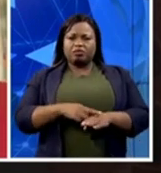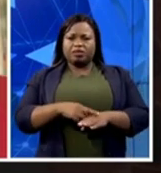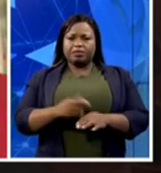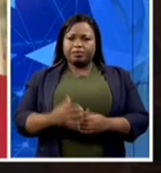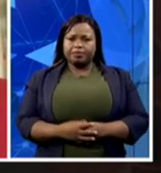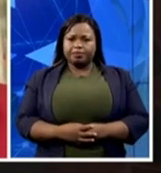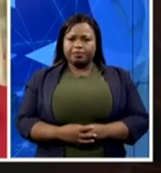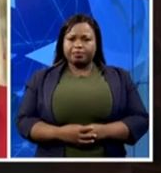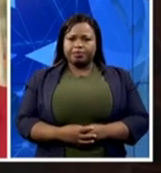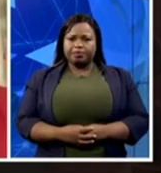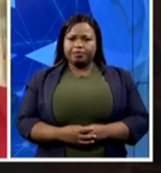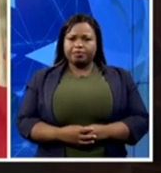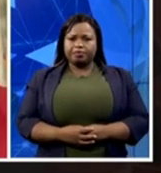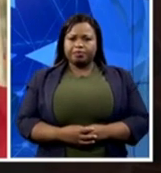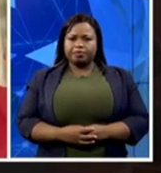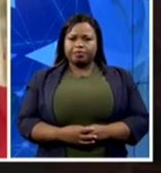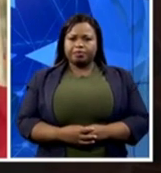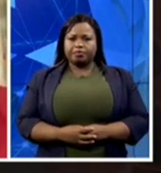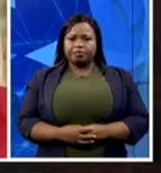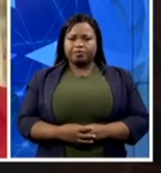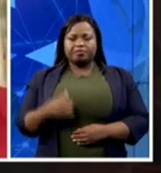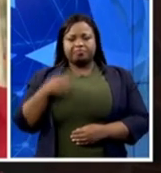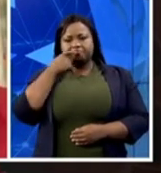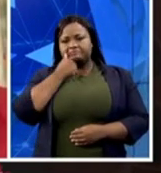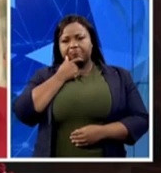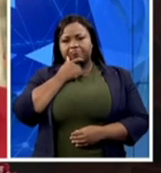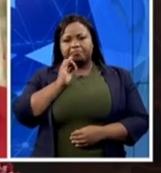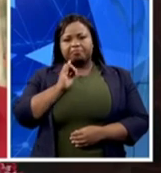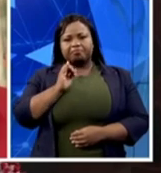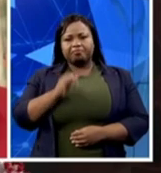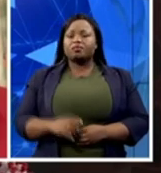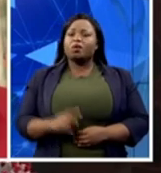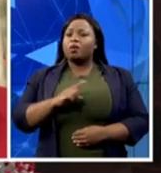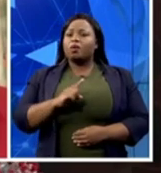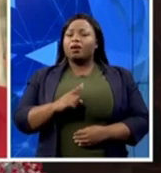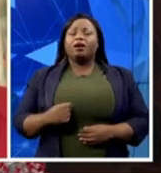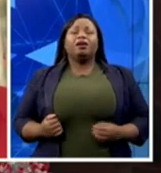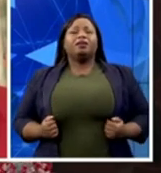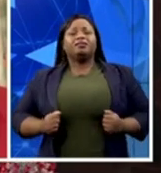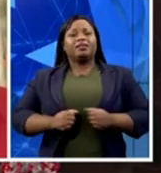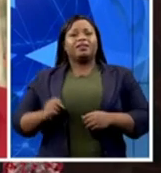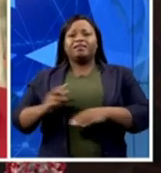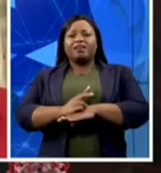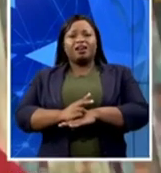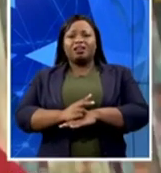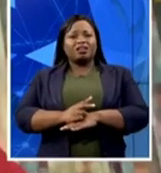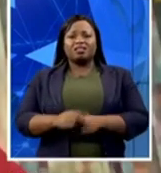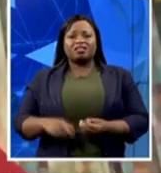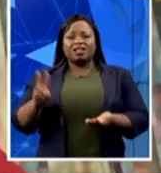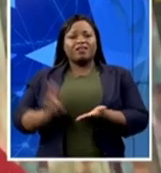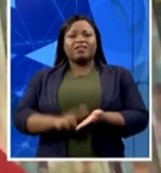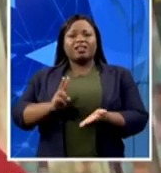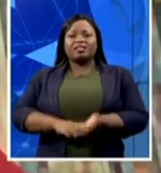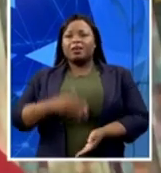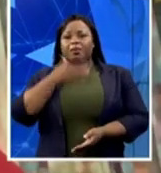I think it's quite sad because the virus does not hold a visa and does not respect boundaries. And